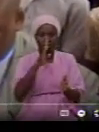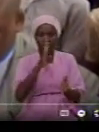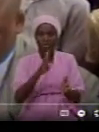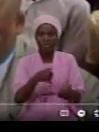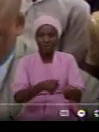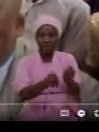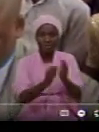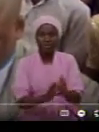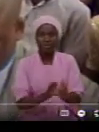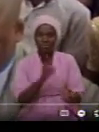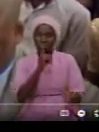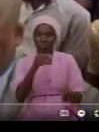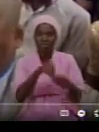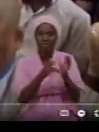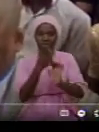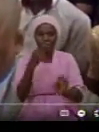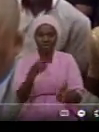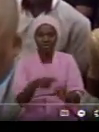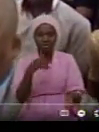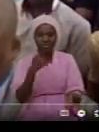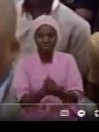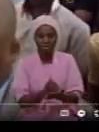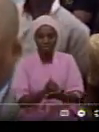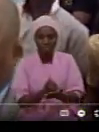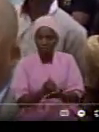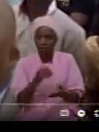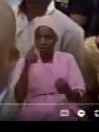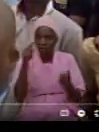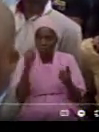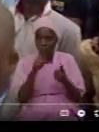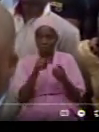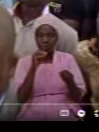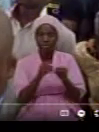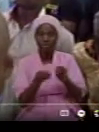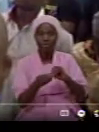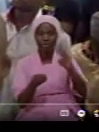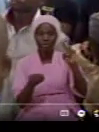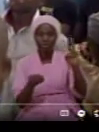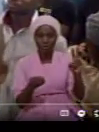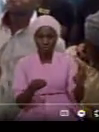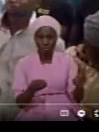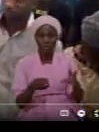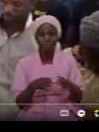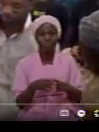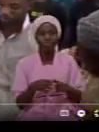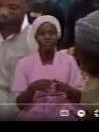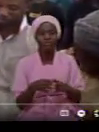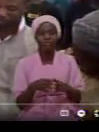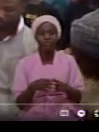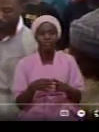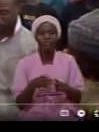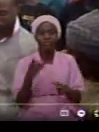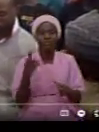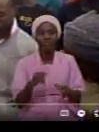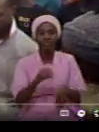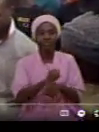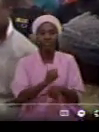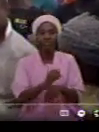number three, the exploits and the demonstration of